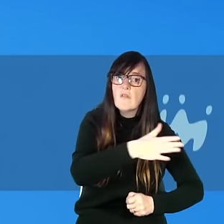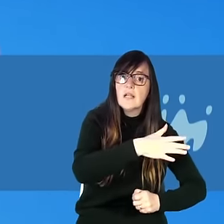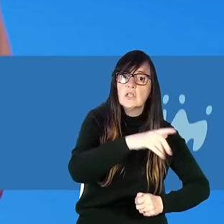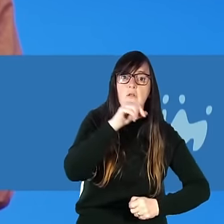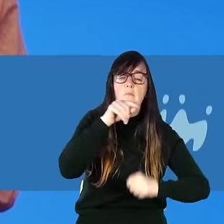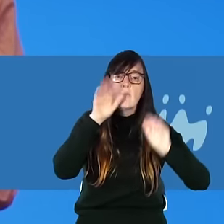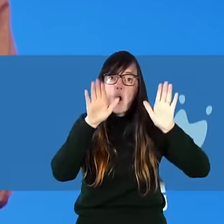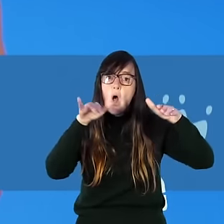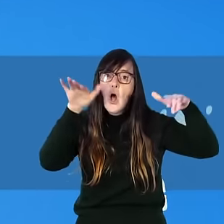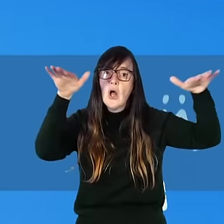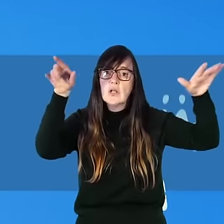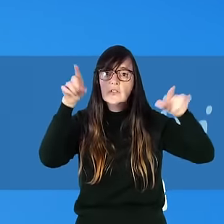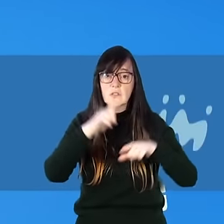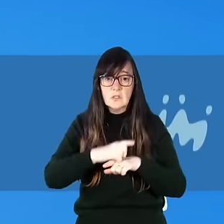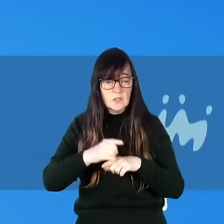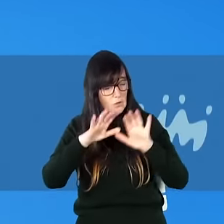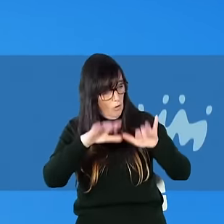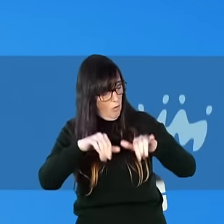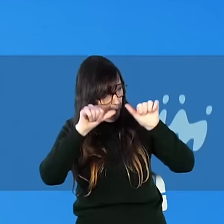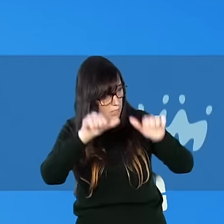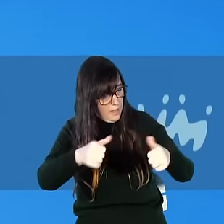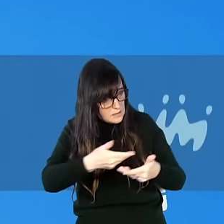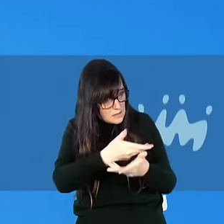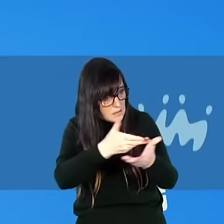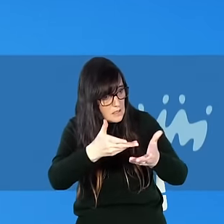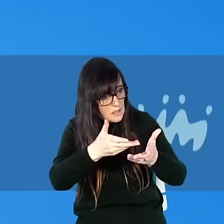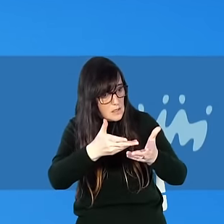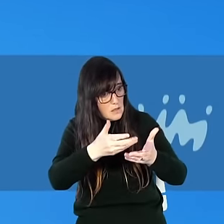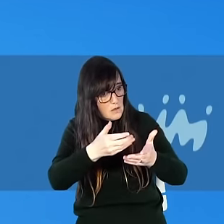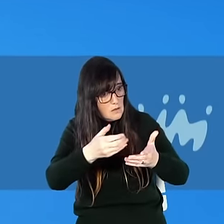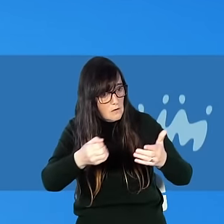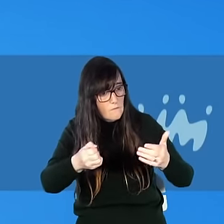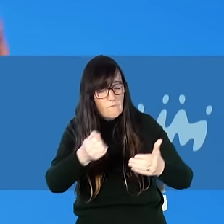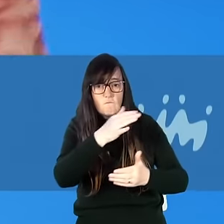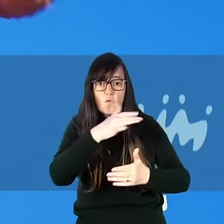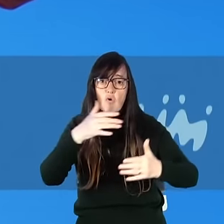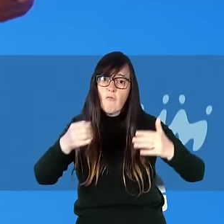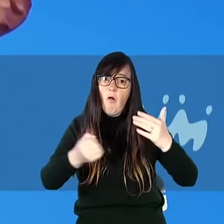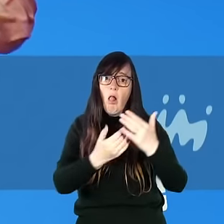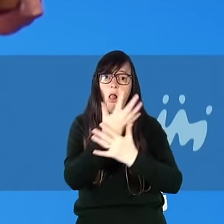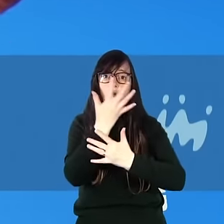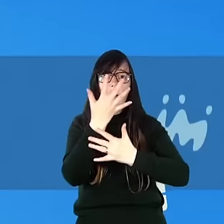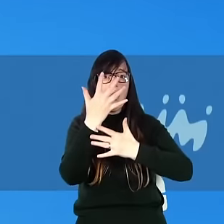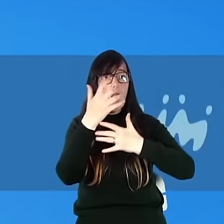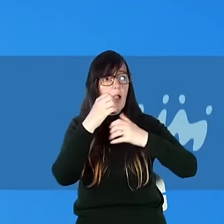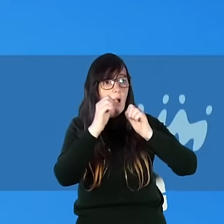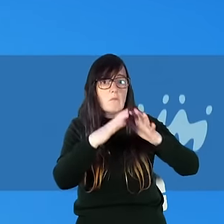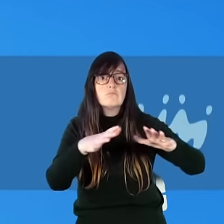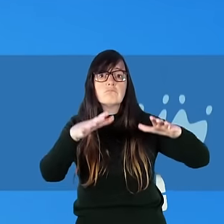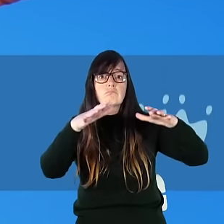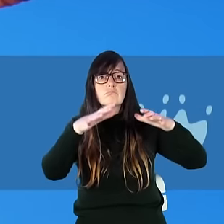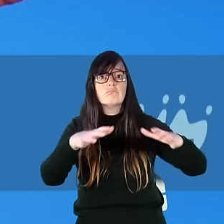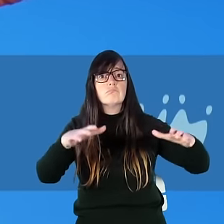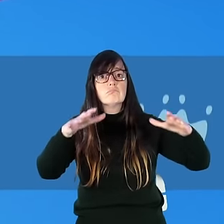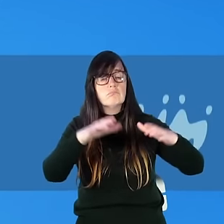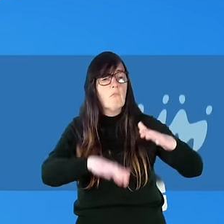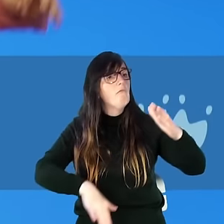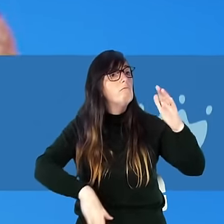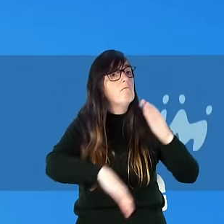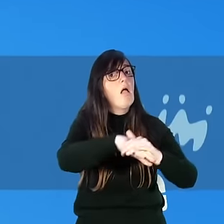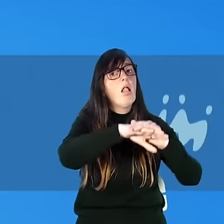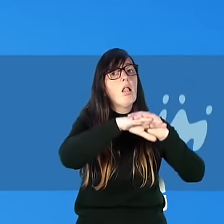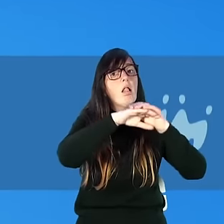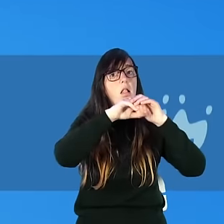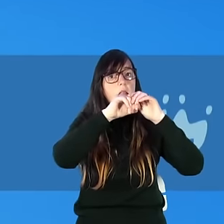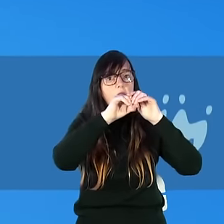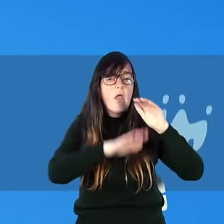28. God blessed them and said, "Be fruitful and increase in number, fill the earth and